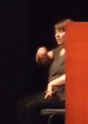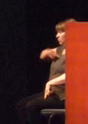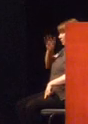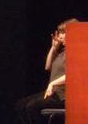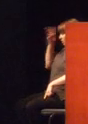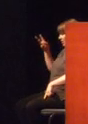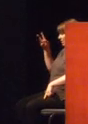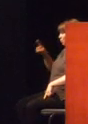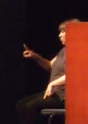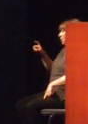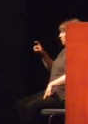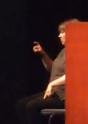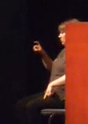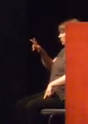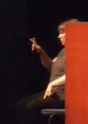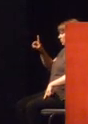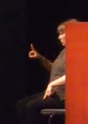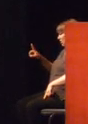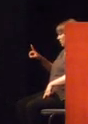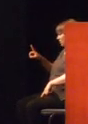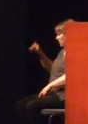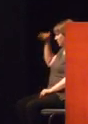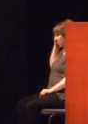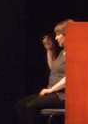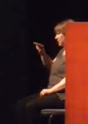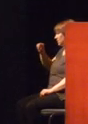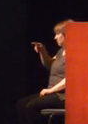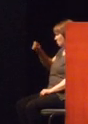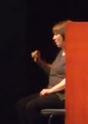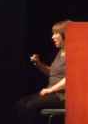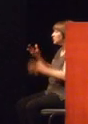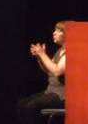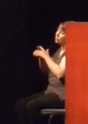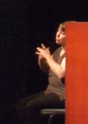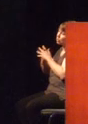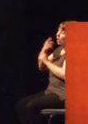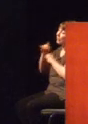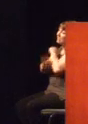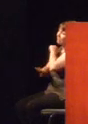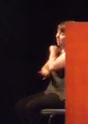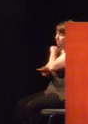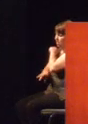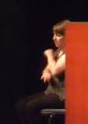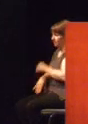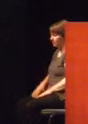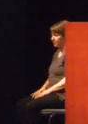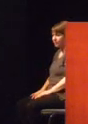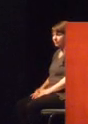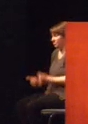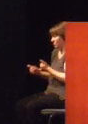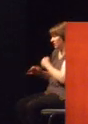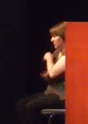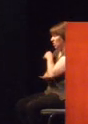of these program maps. We're getting ready to roll them out to students, hopefully sometime this fall. And also want to